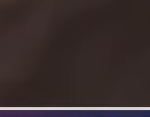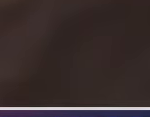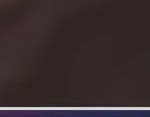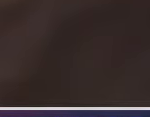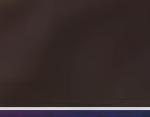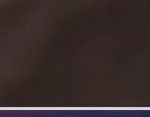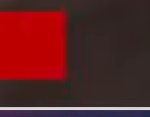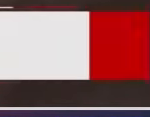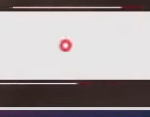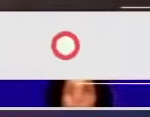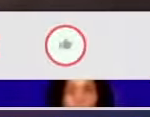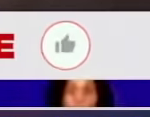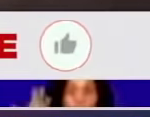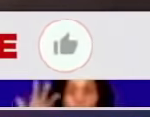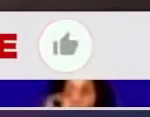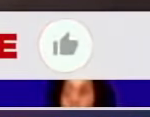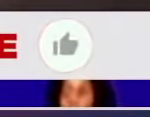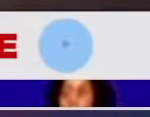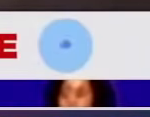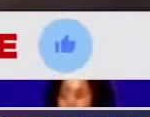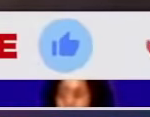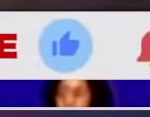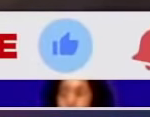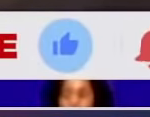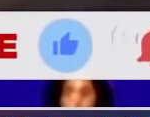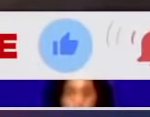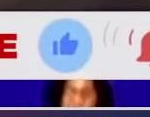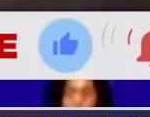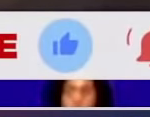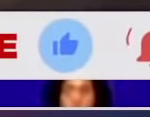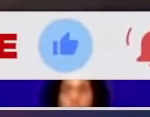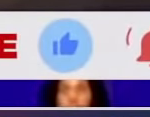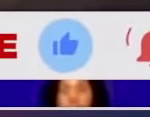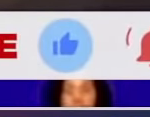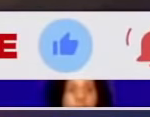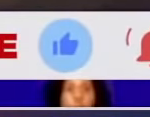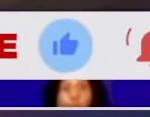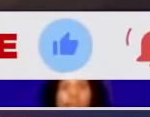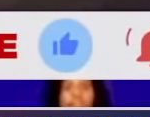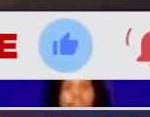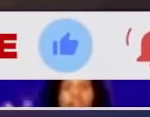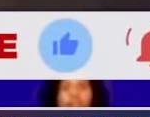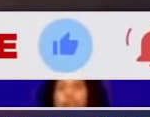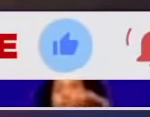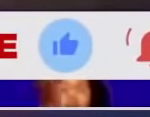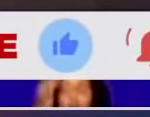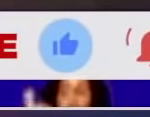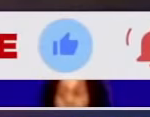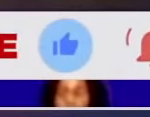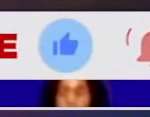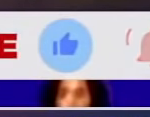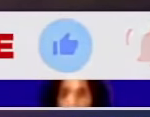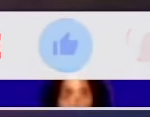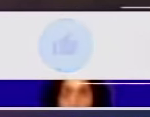Madam Speaker, the Honourable President, wherever he is today, honourable members,